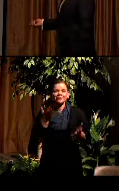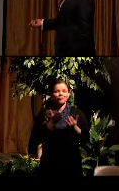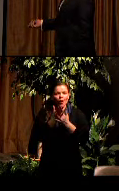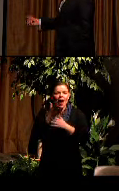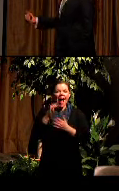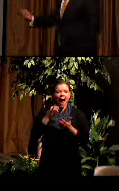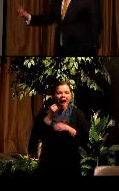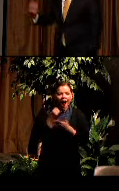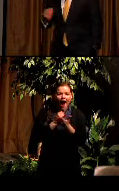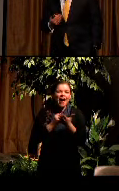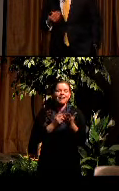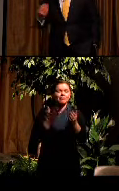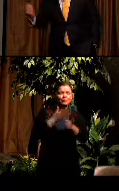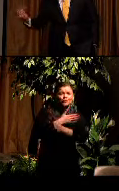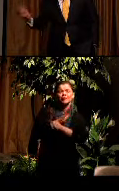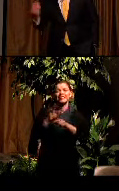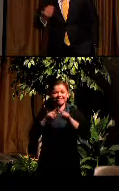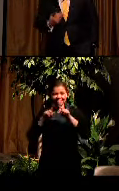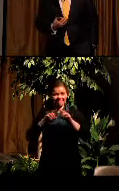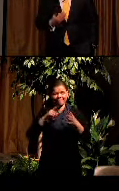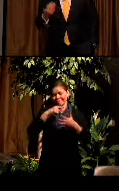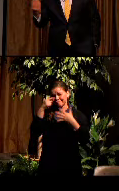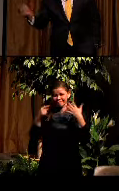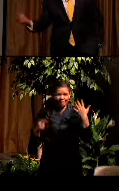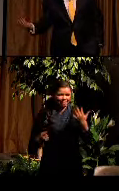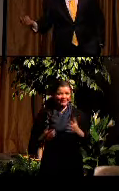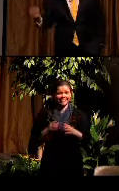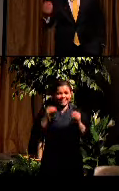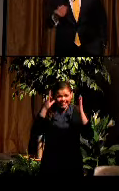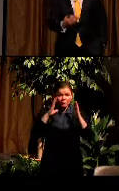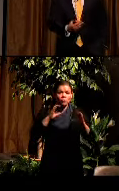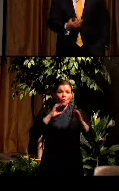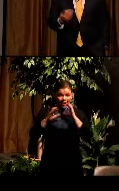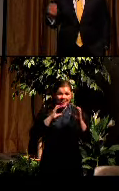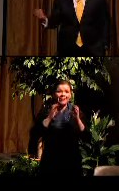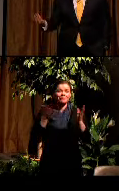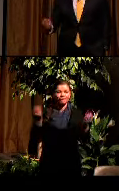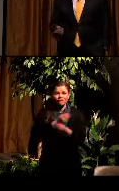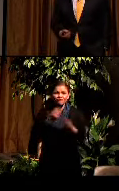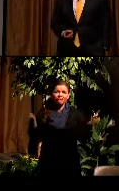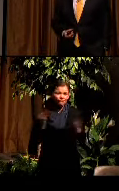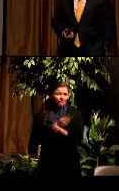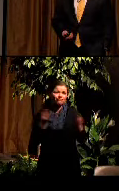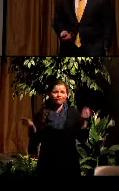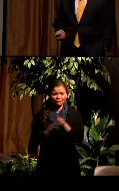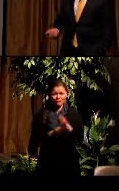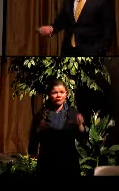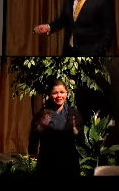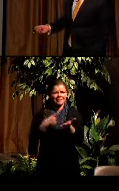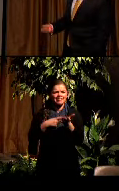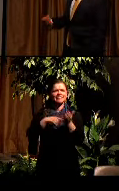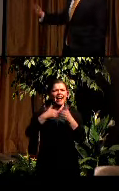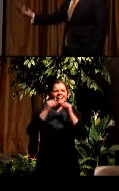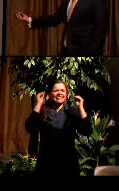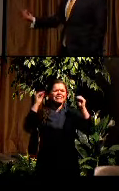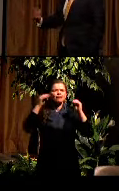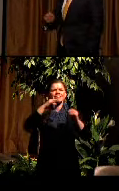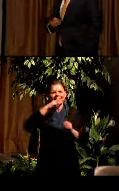back and forth. The teachers talk back and forth and learn about innovative ways to teach their kids about